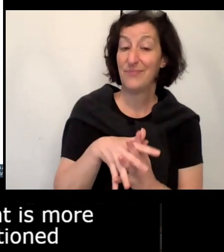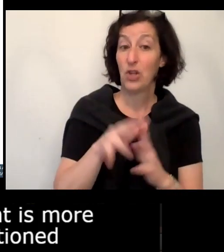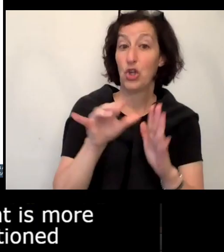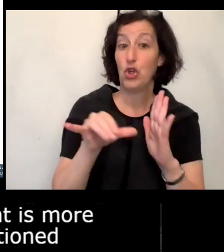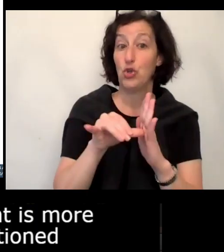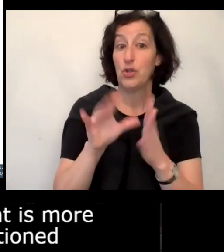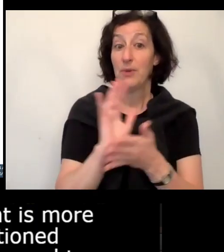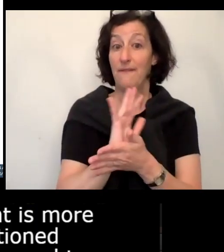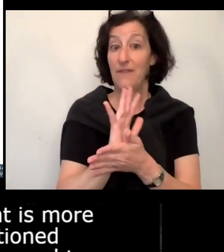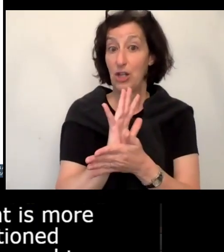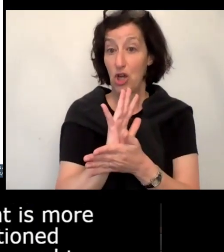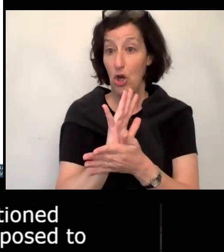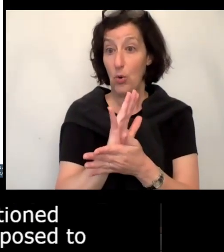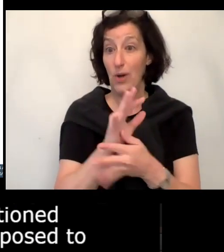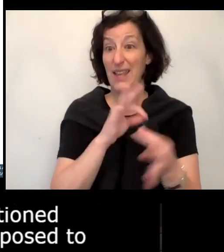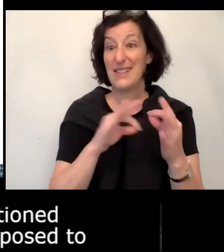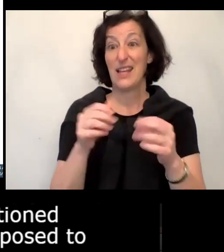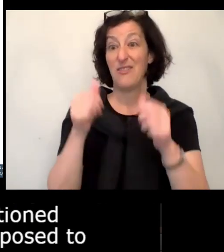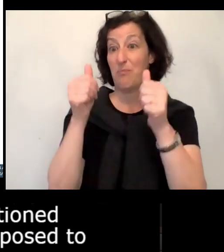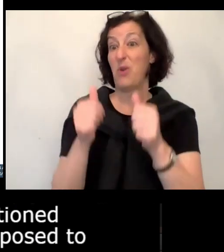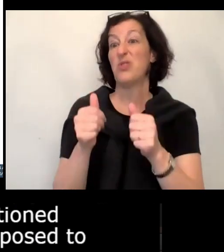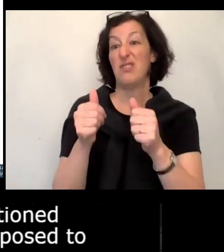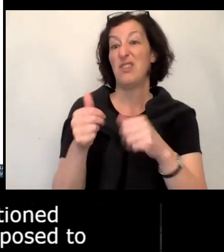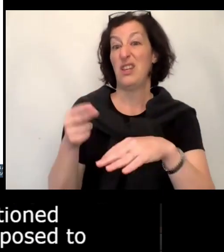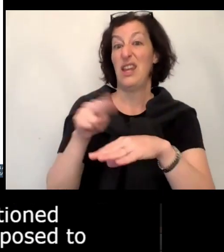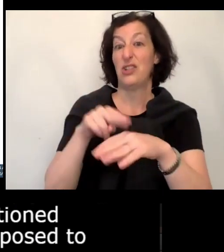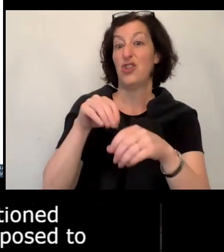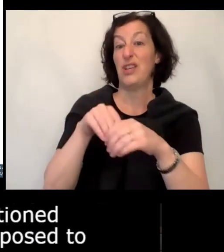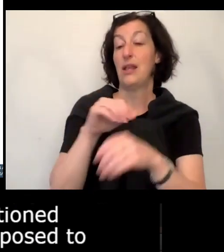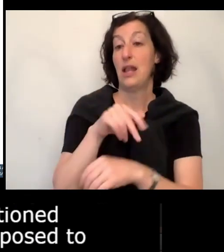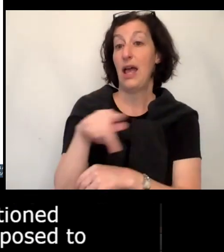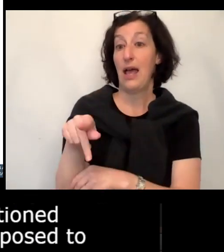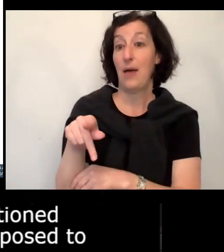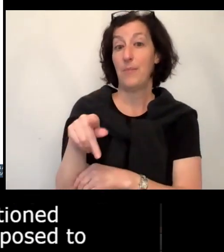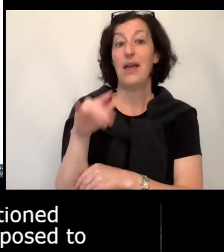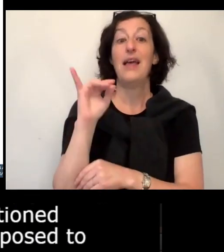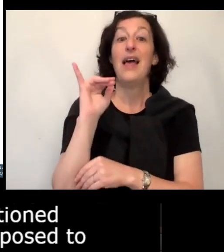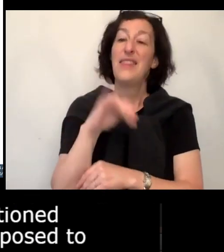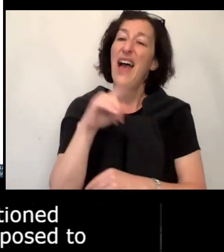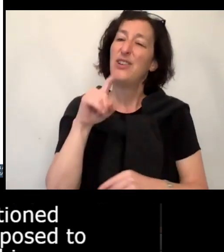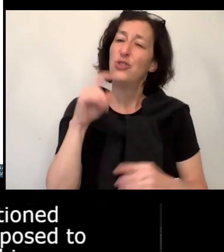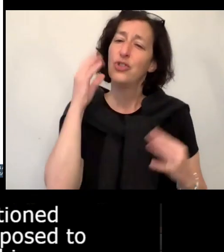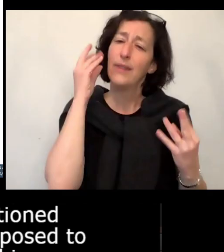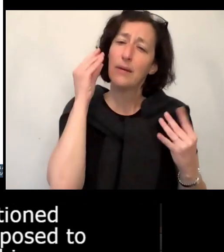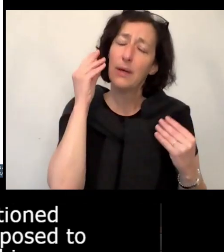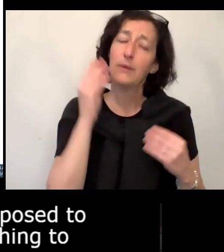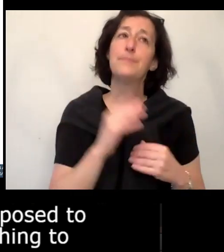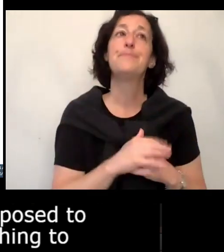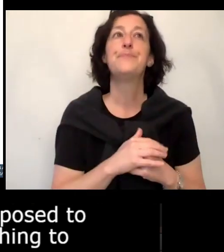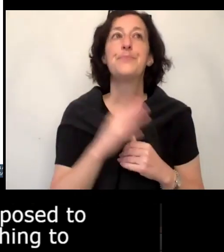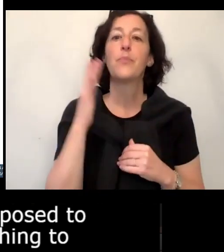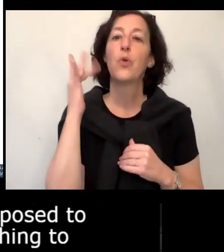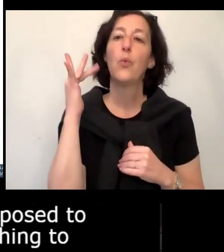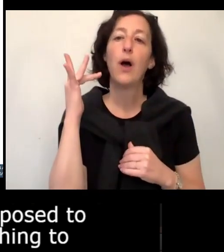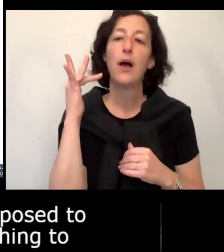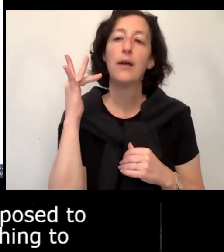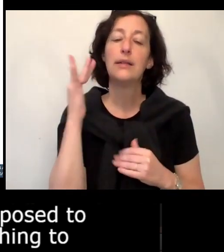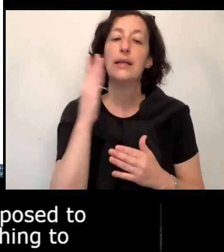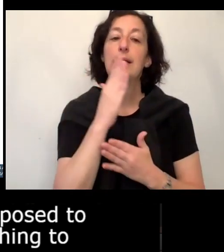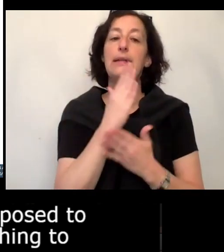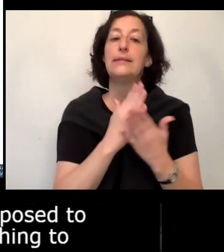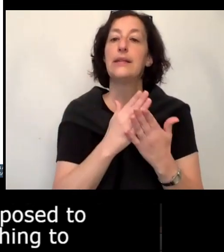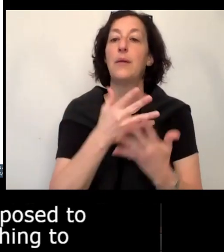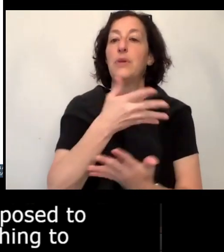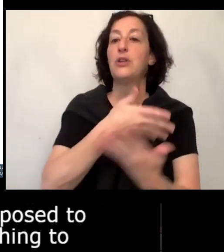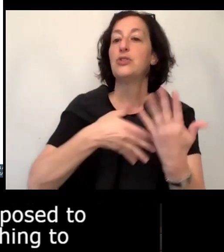video natively within the app is something to consider, because some of the social media